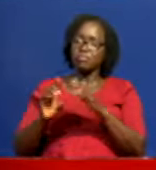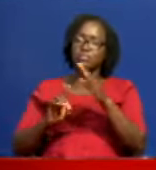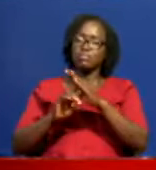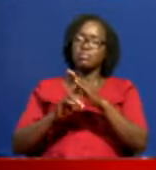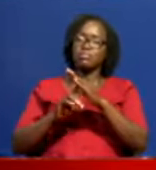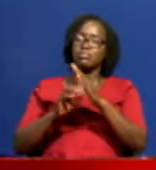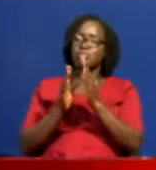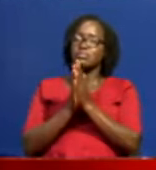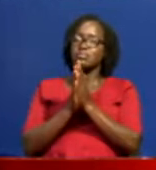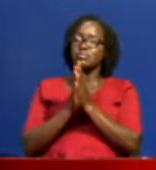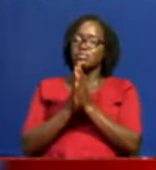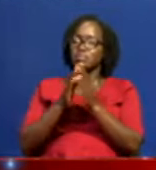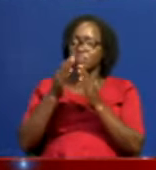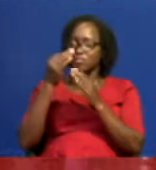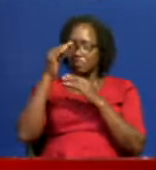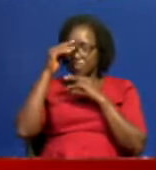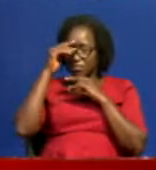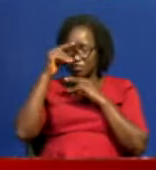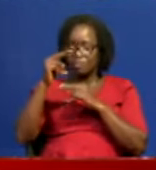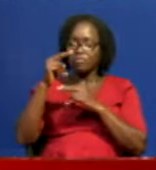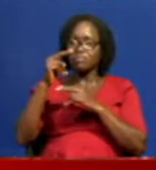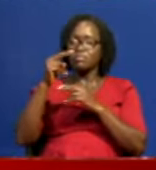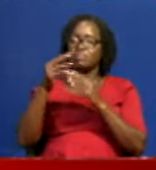level. We also employed